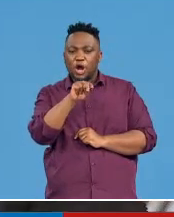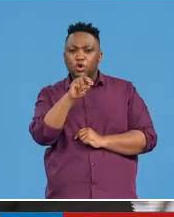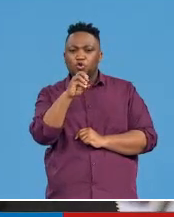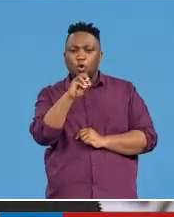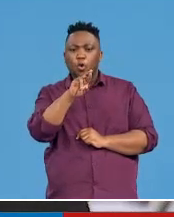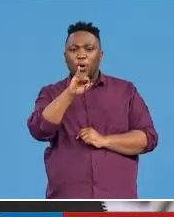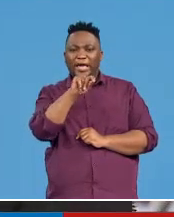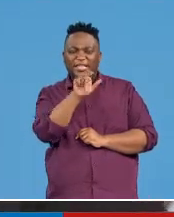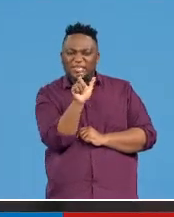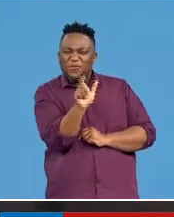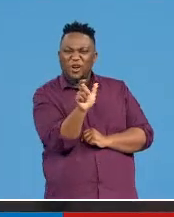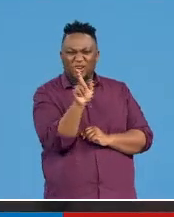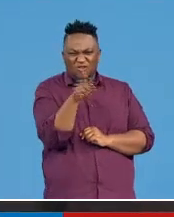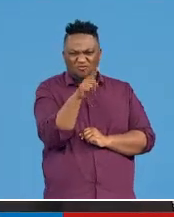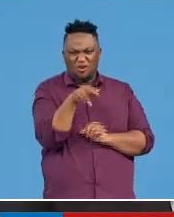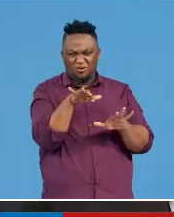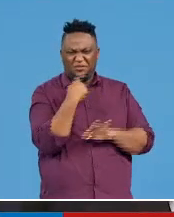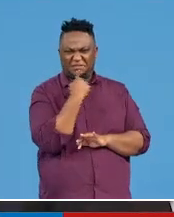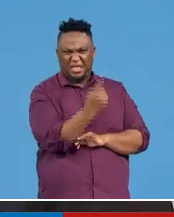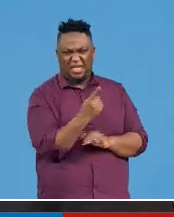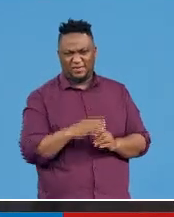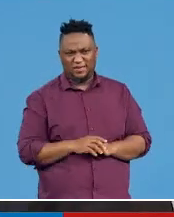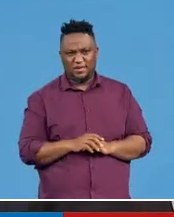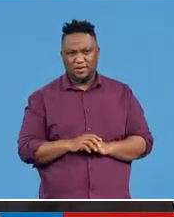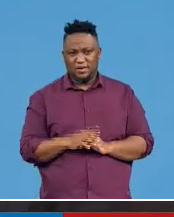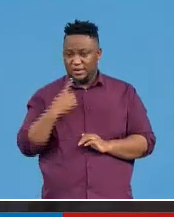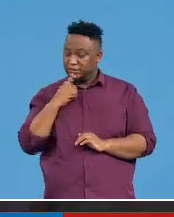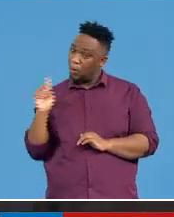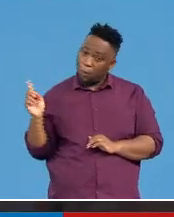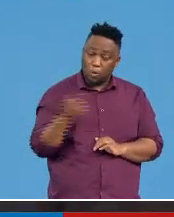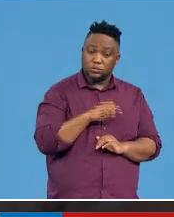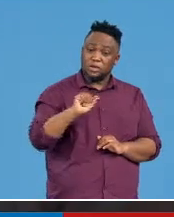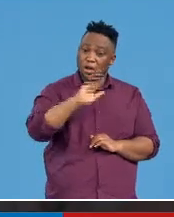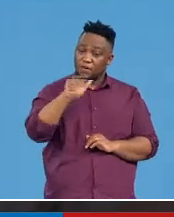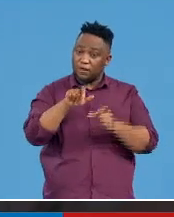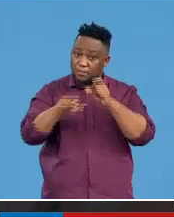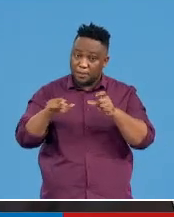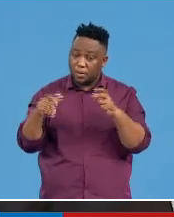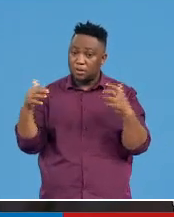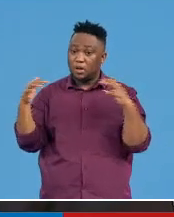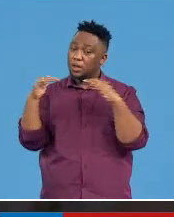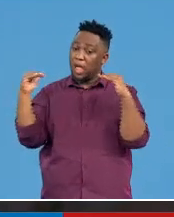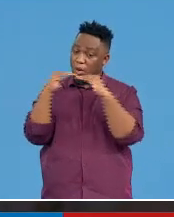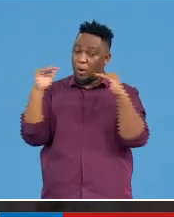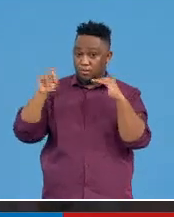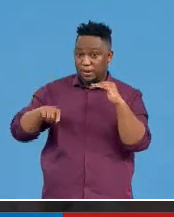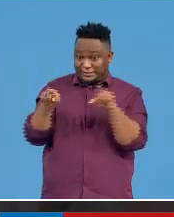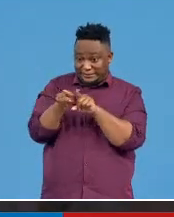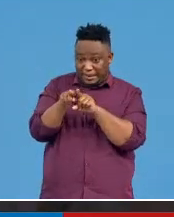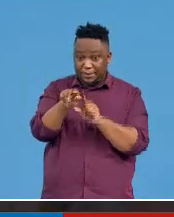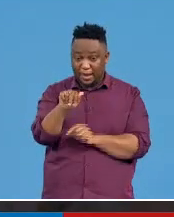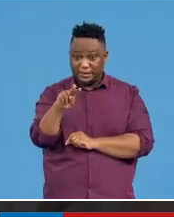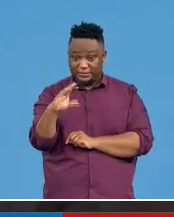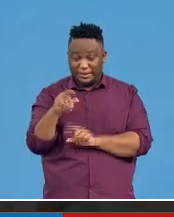emphasize that we should regard all South Africans as equal. And even within the ANC, she used